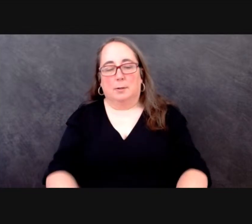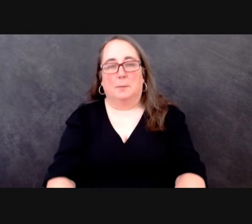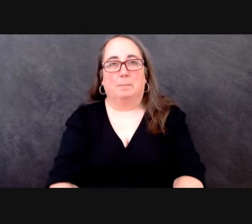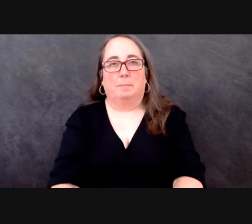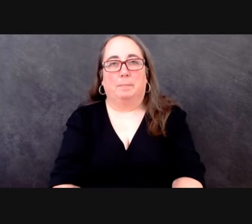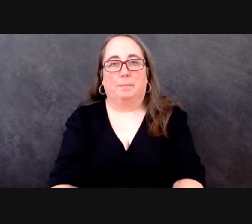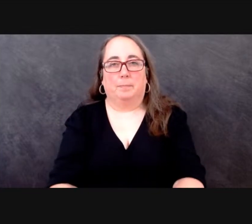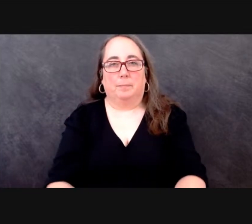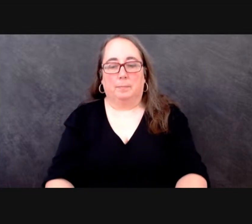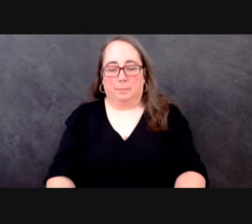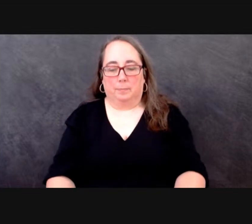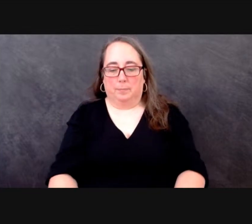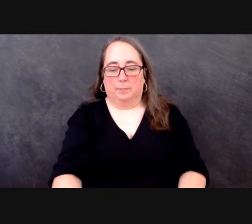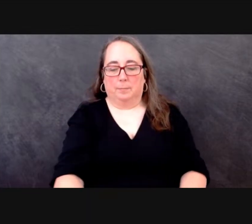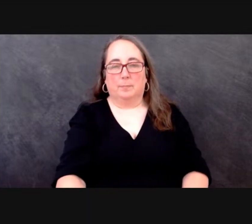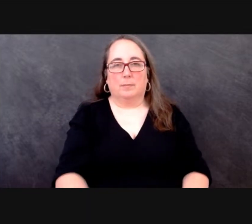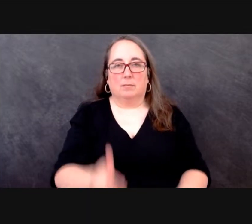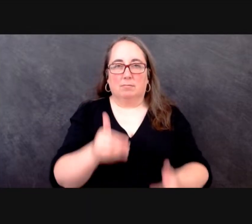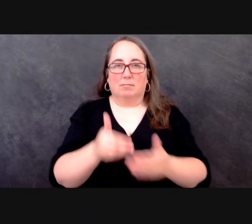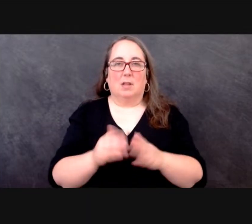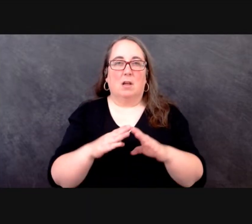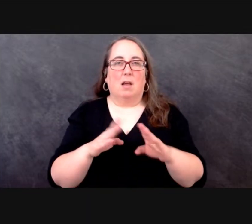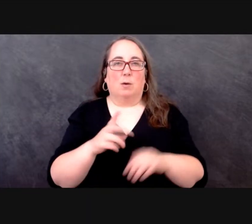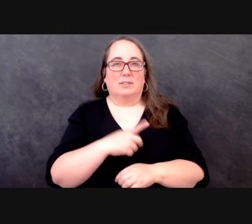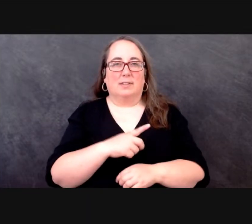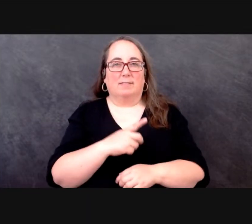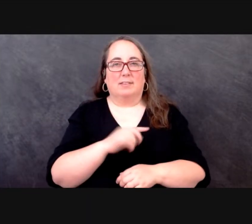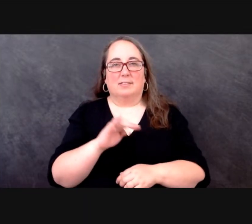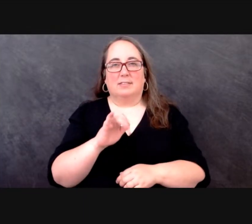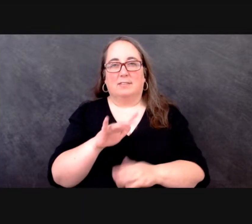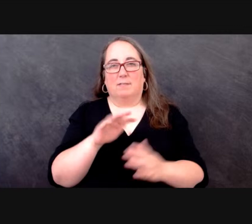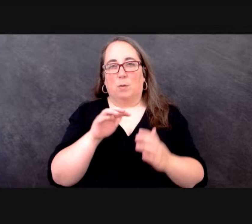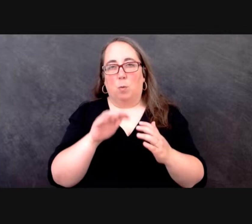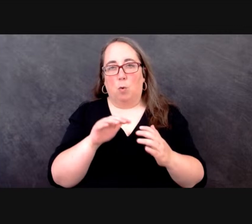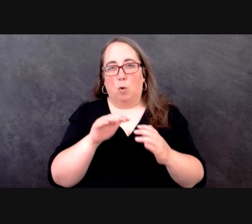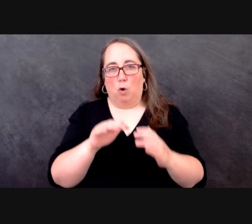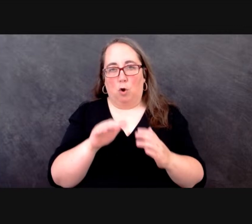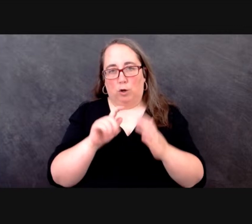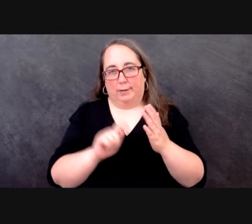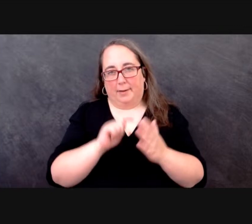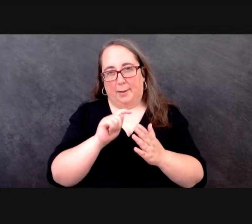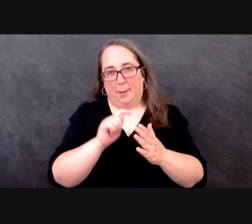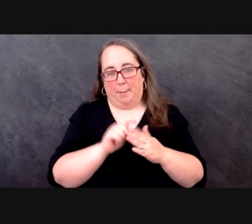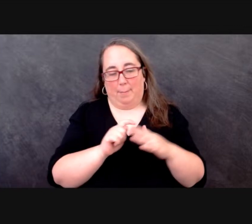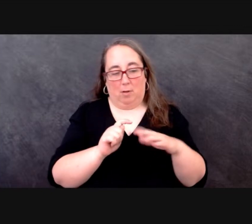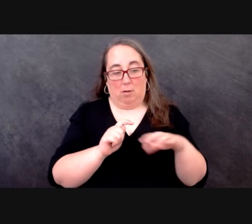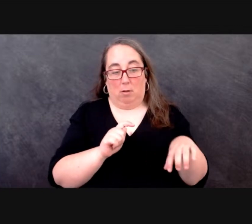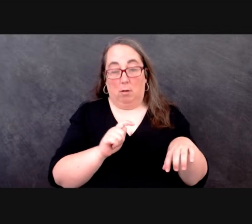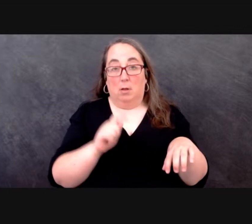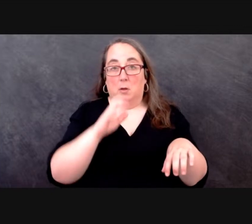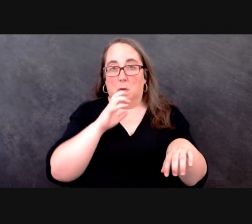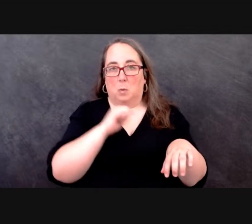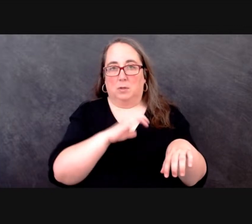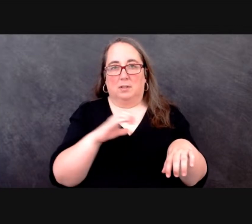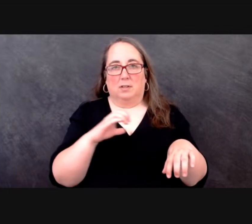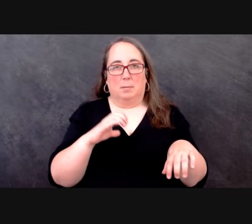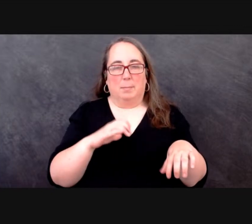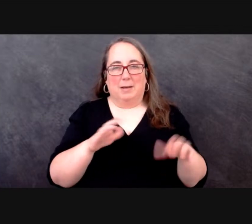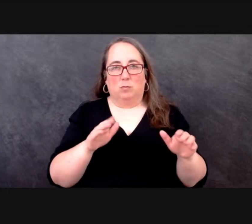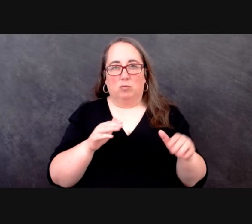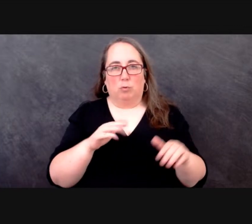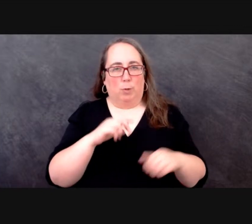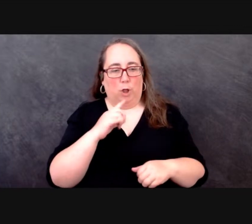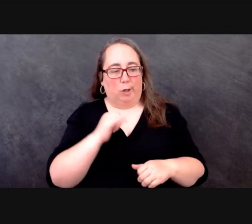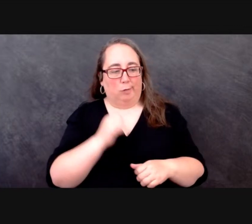to the restored House of Delegates Civil War era chamber. The old committee room is unassuming, but